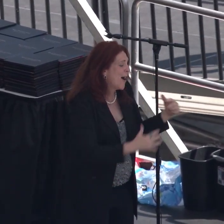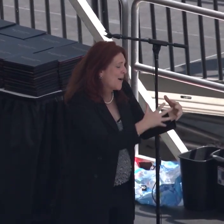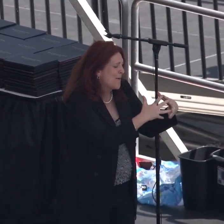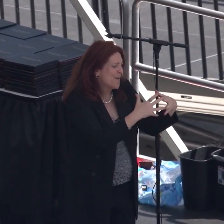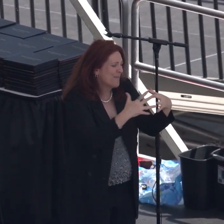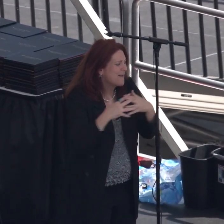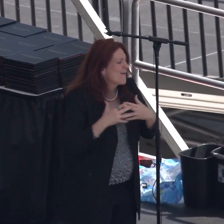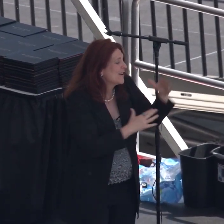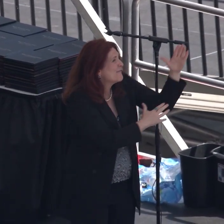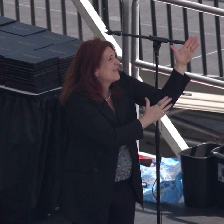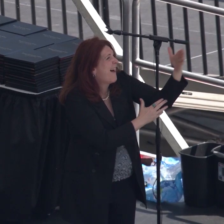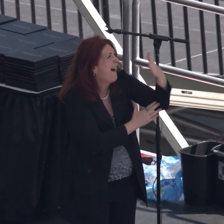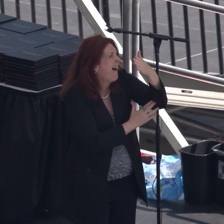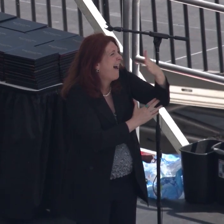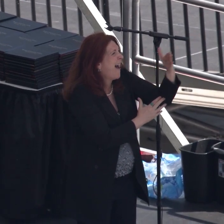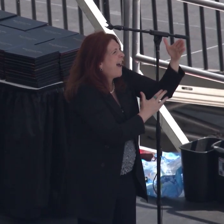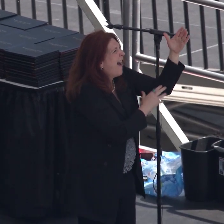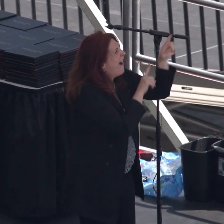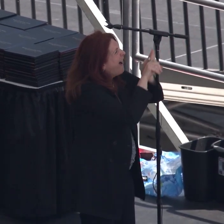star-spangled